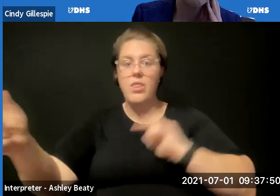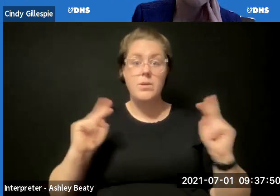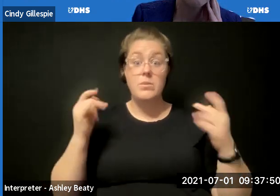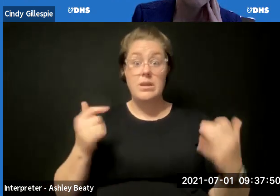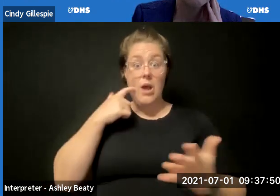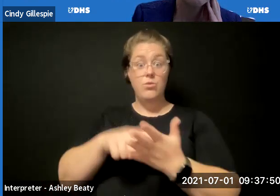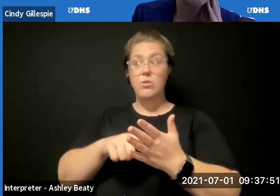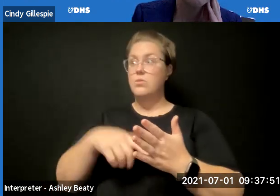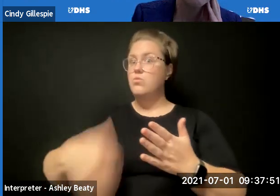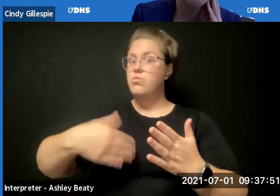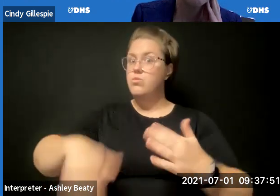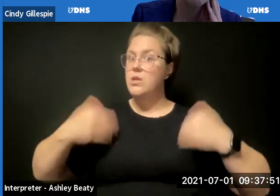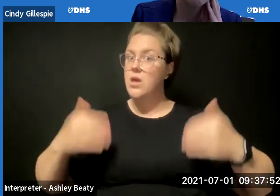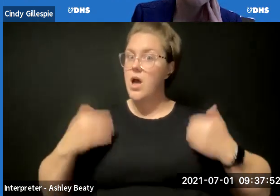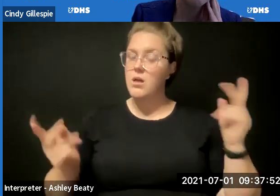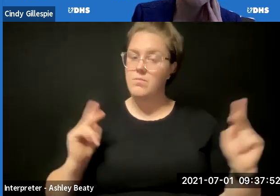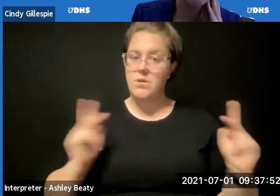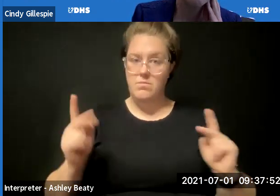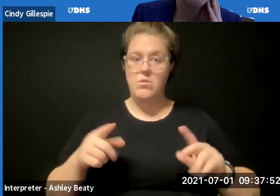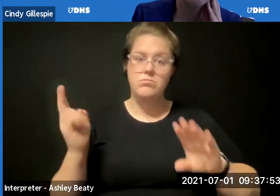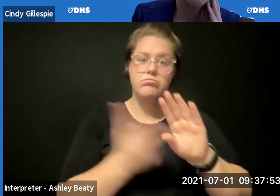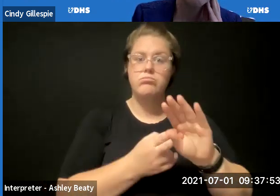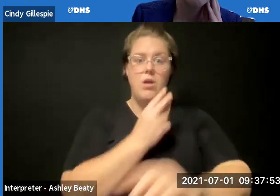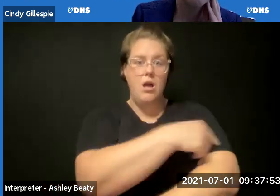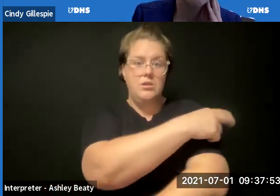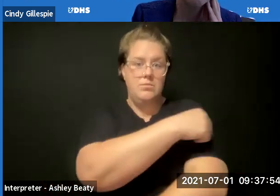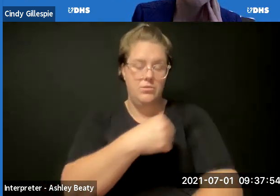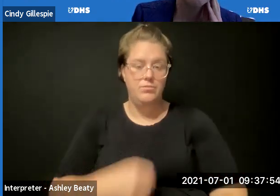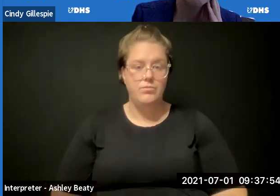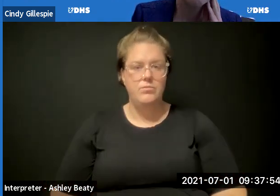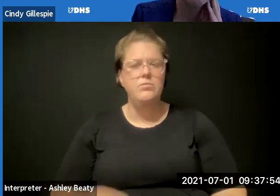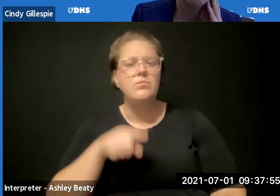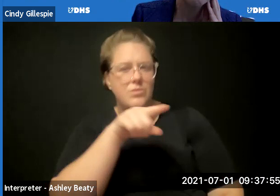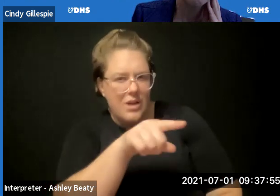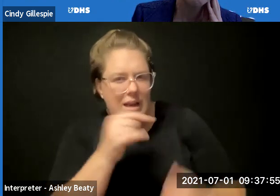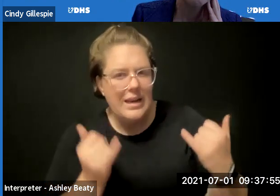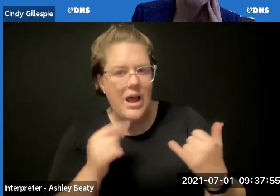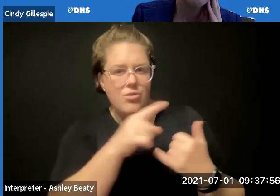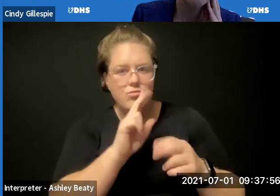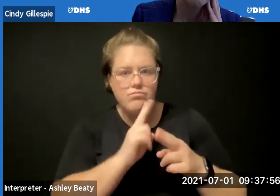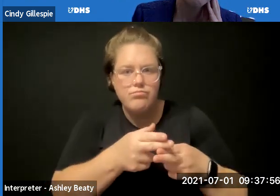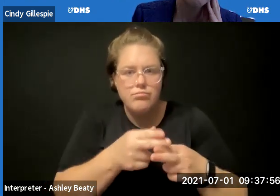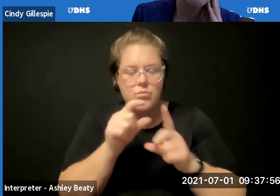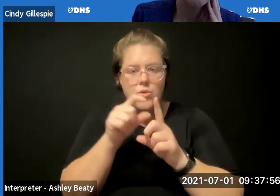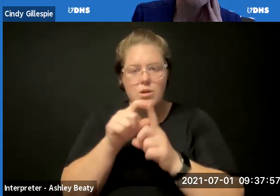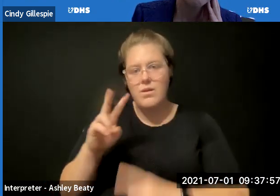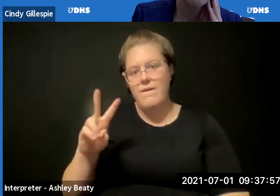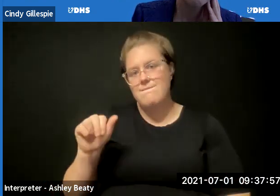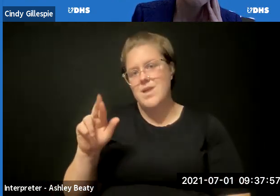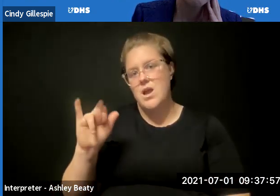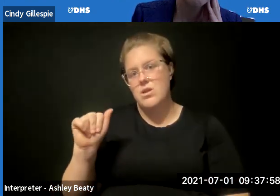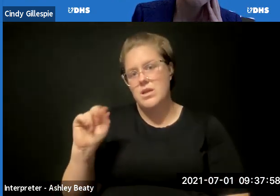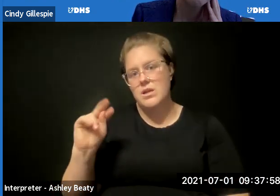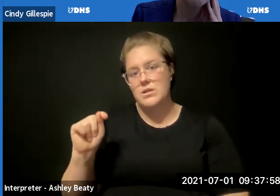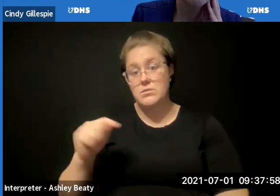rooms. That's very helpful. And you mentioned the word variant twice. And I wondered if you could talk a little bit about that, because I know as somebody who has a young child,